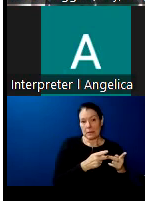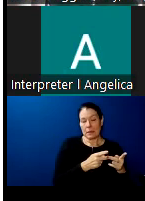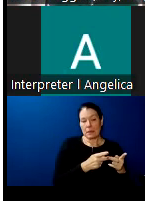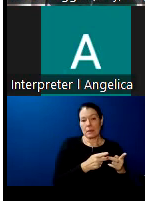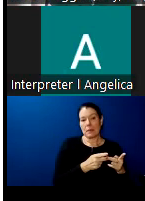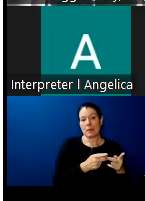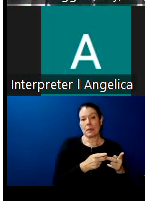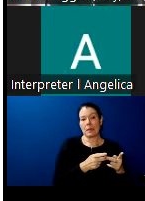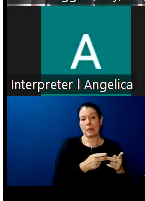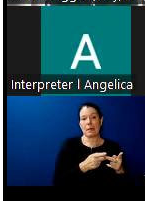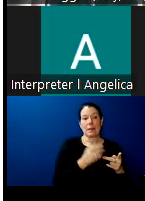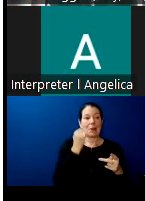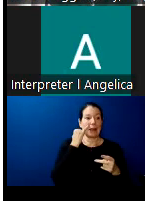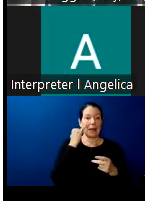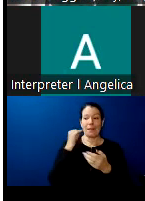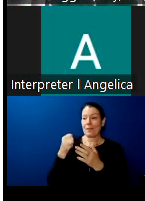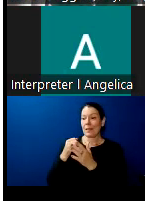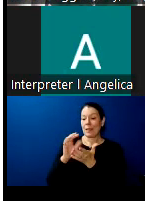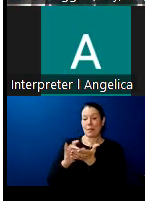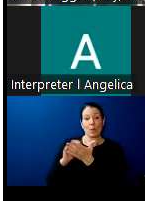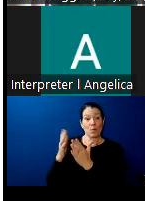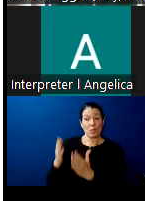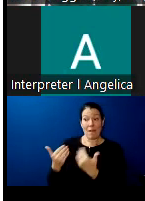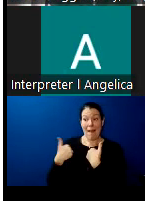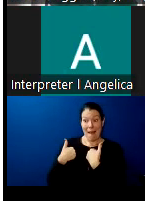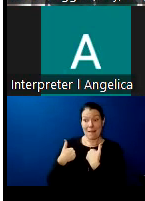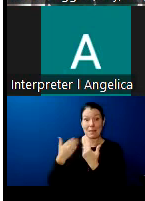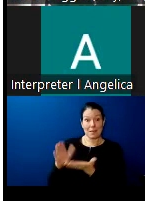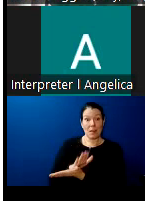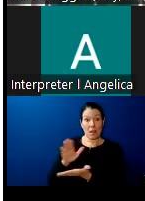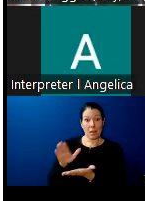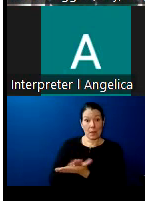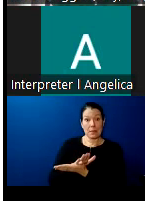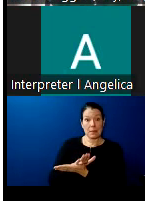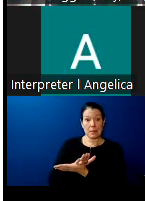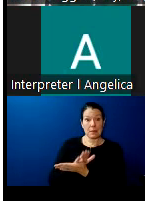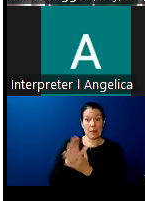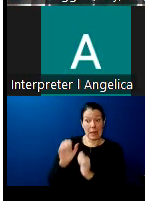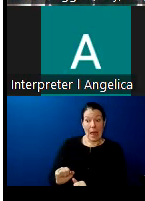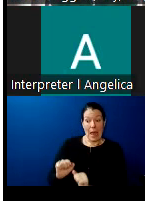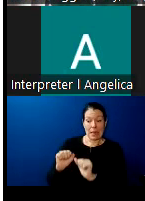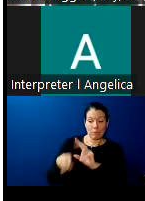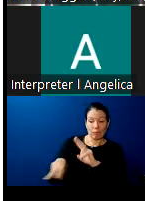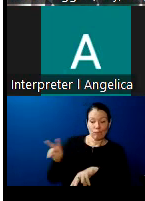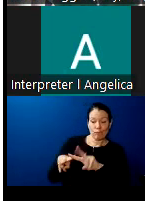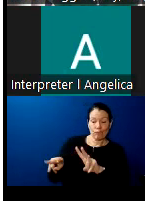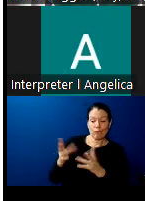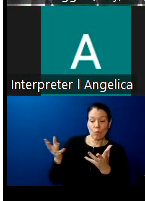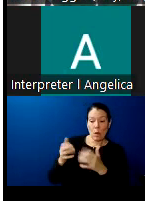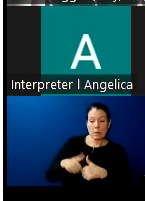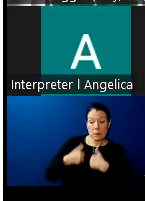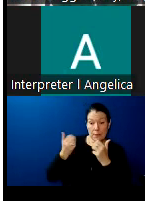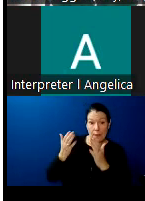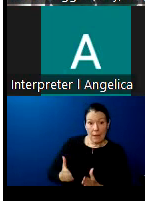consider if an abusive party is in possession of these documents, can we assess with the survivor whether or